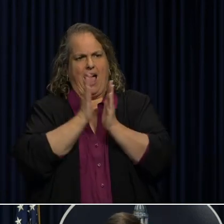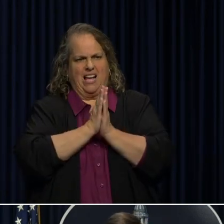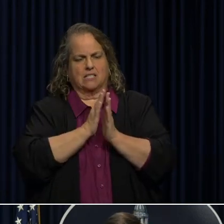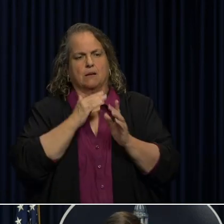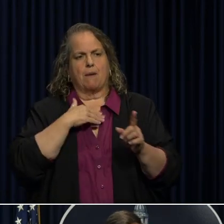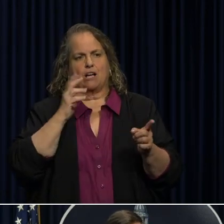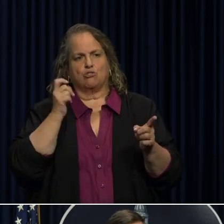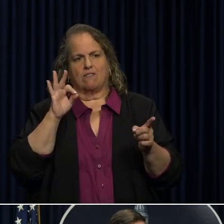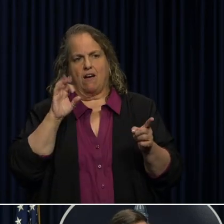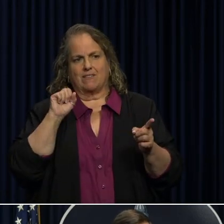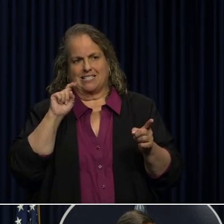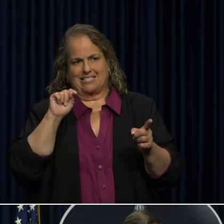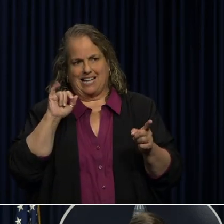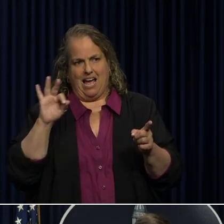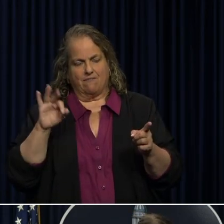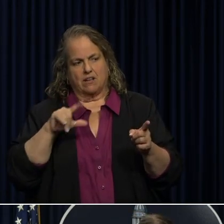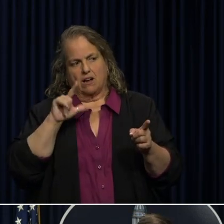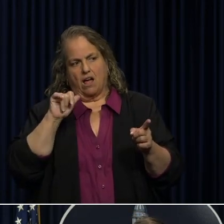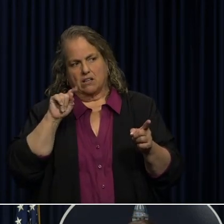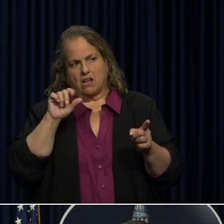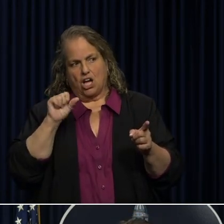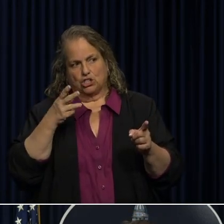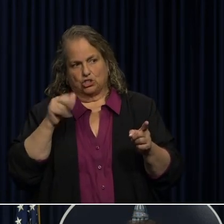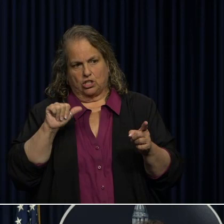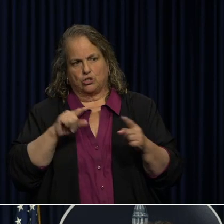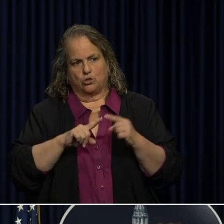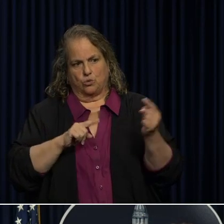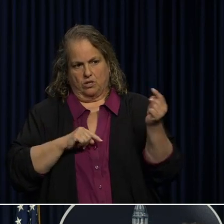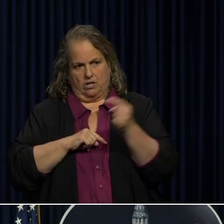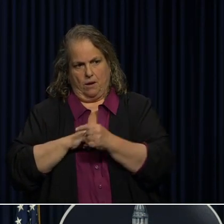forth with those that submit plans.